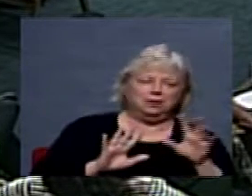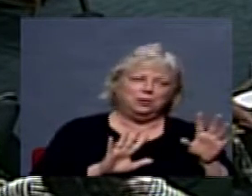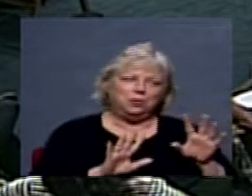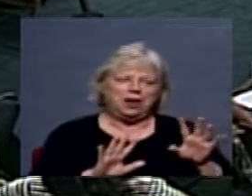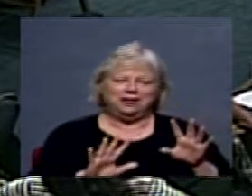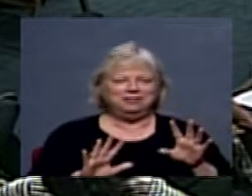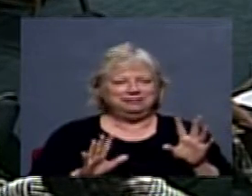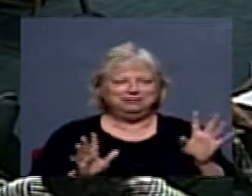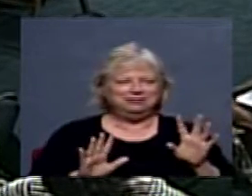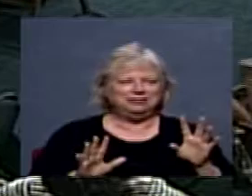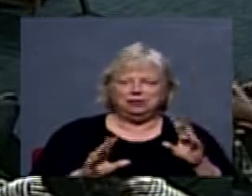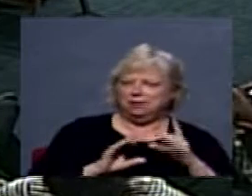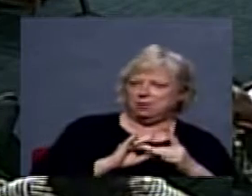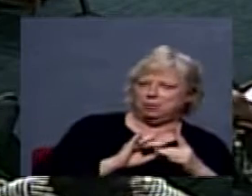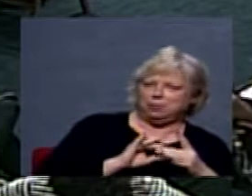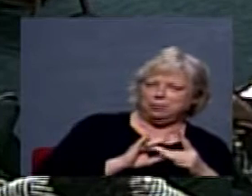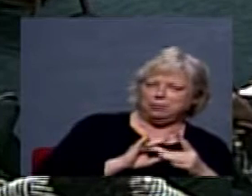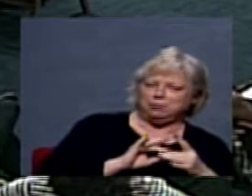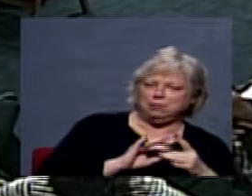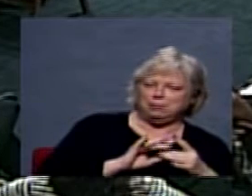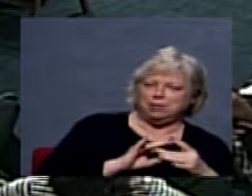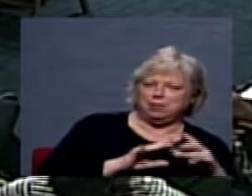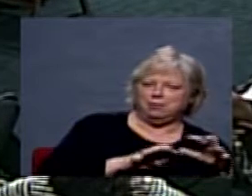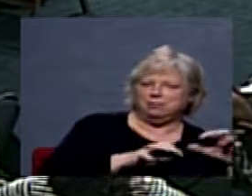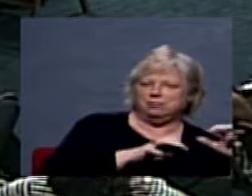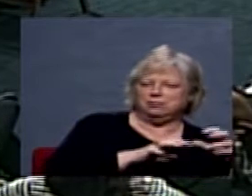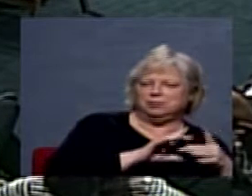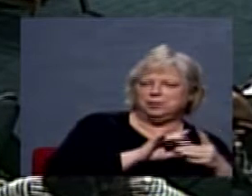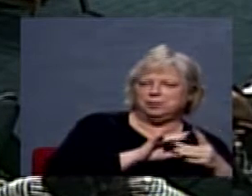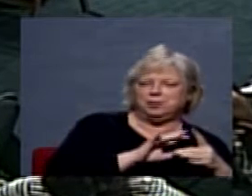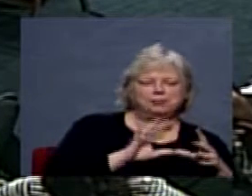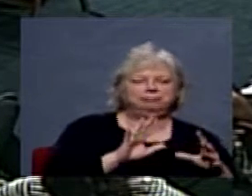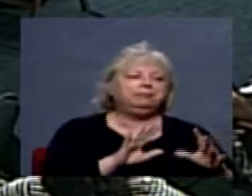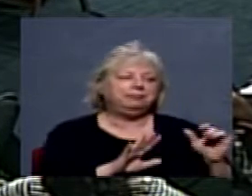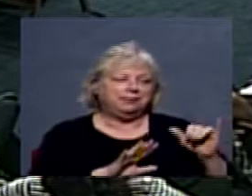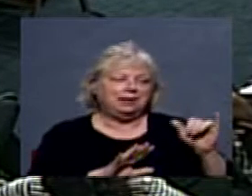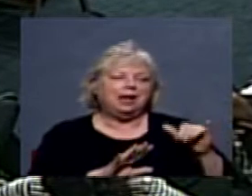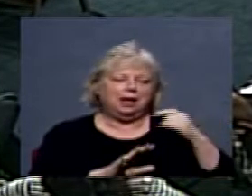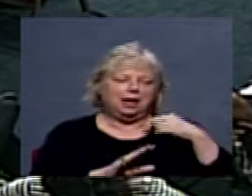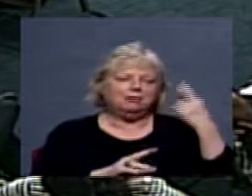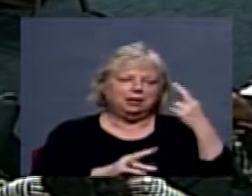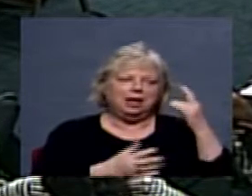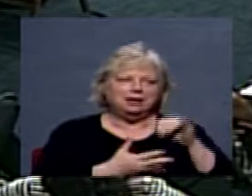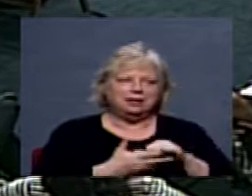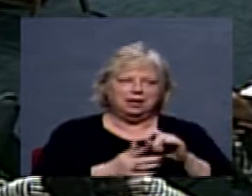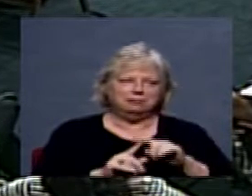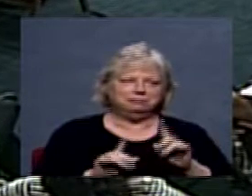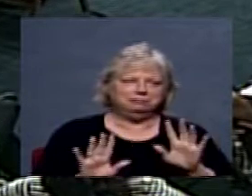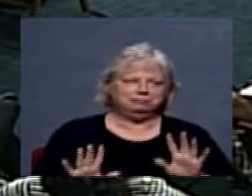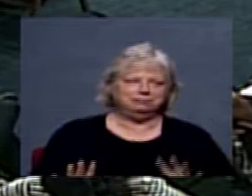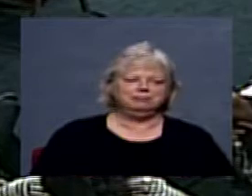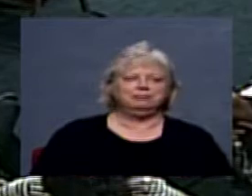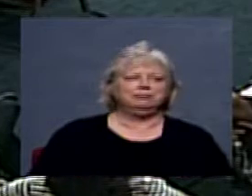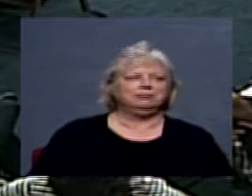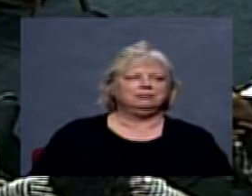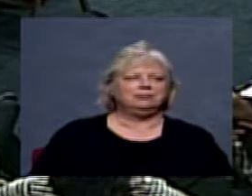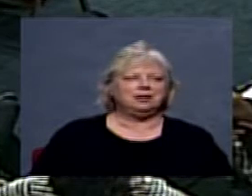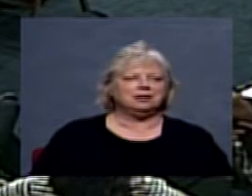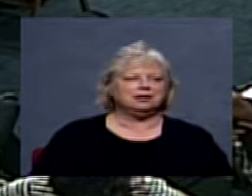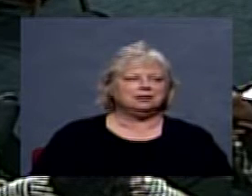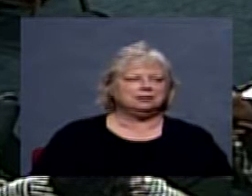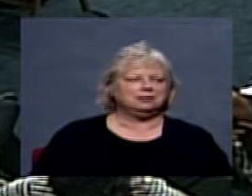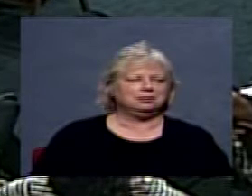That's what I'm asking, and then we had, still got 9 minutes. yes, I do realize that. Okay, come